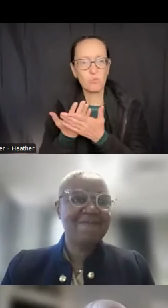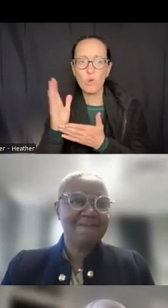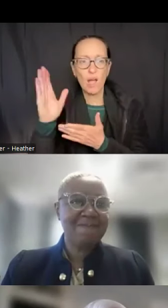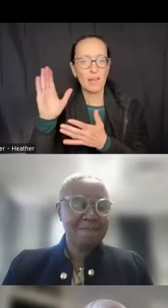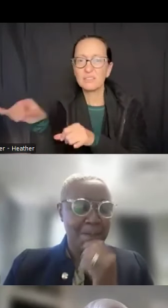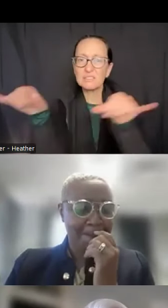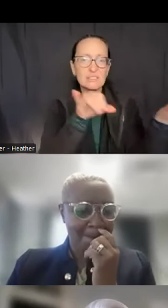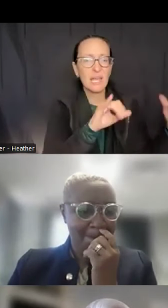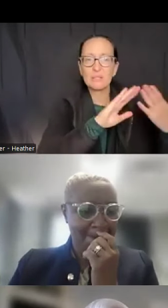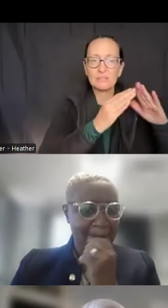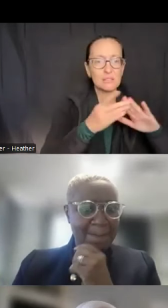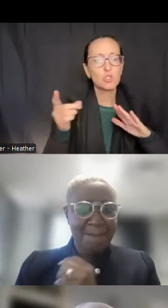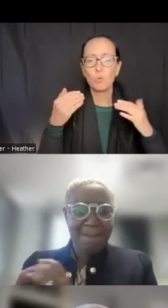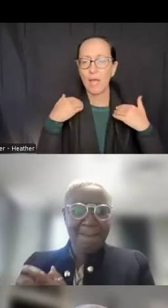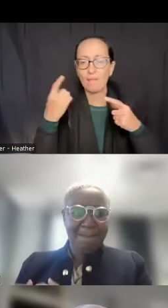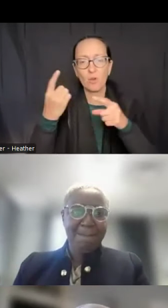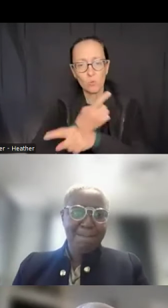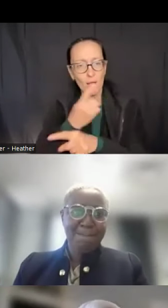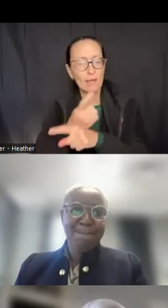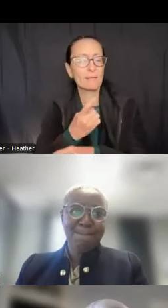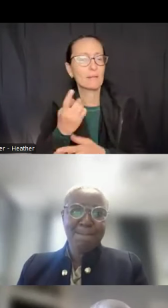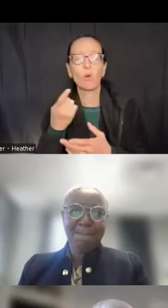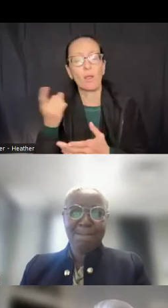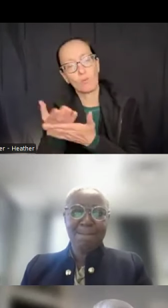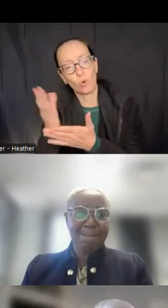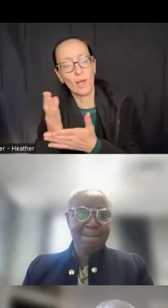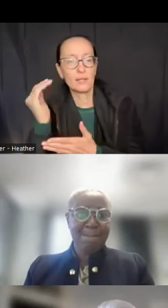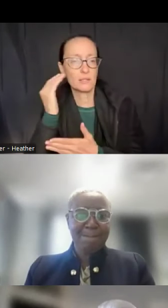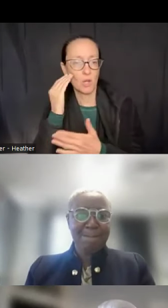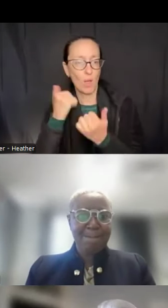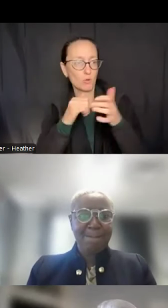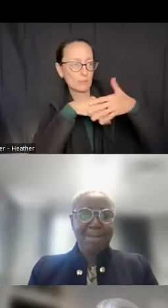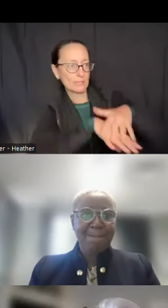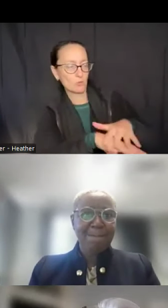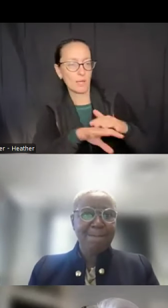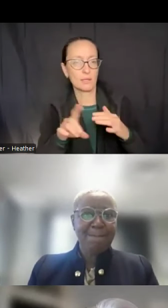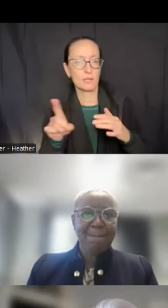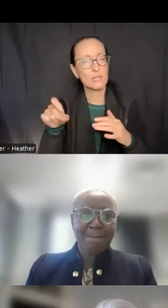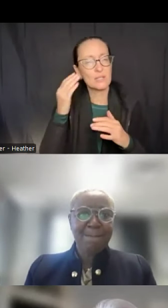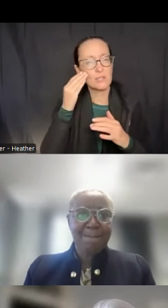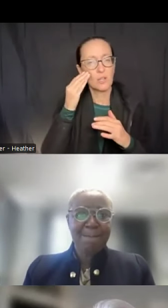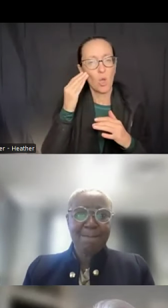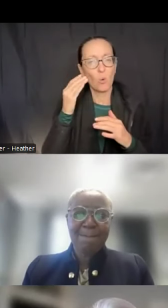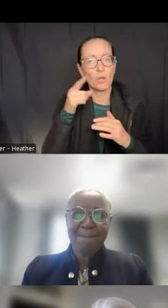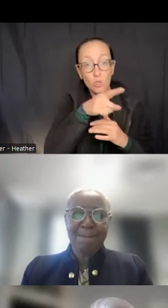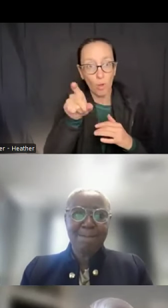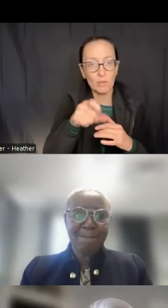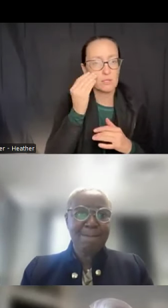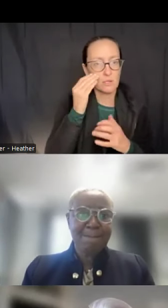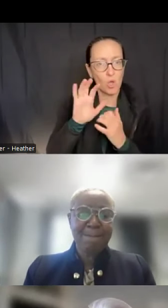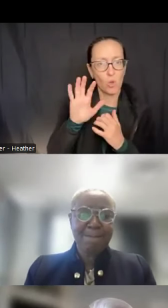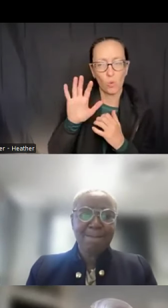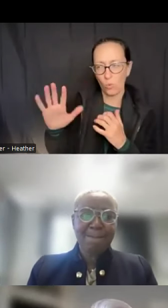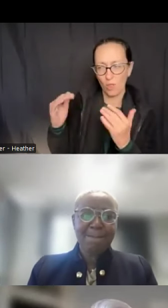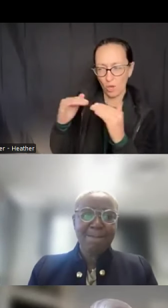setting possible. So you should always know what your level of care is, or the level of care of the person that you are working with in your family or